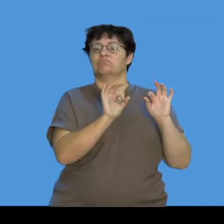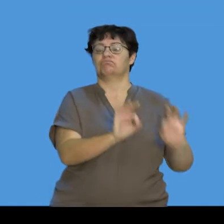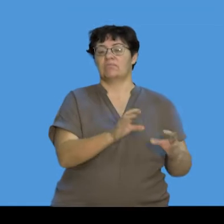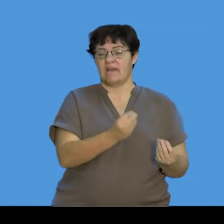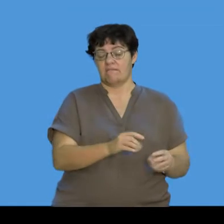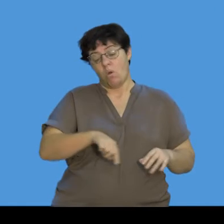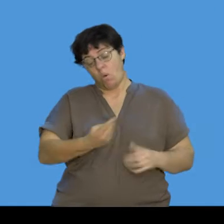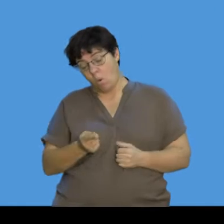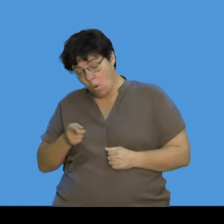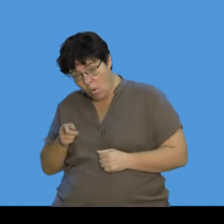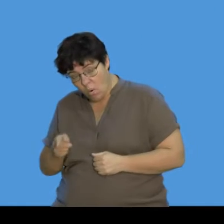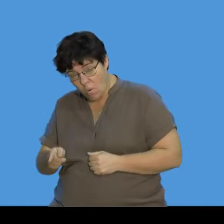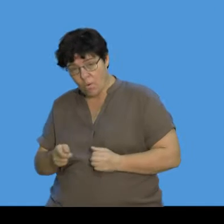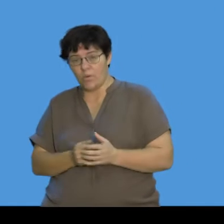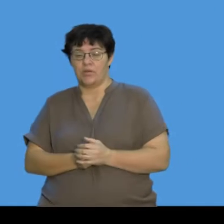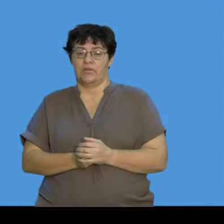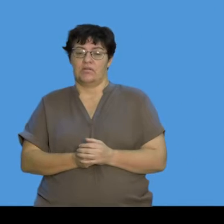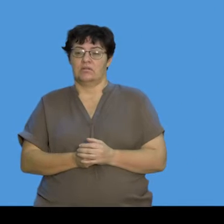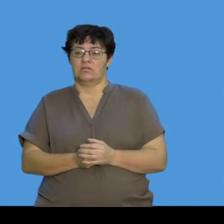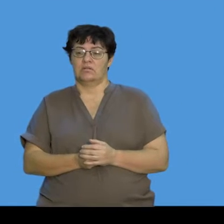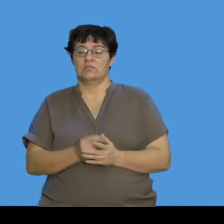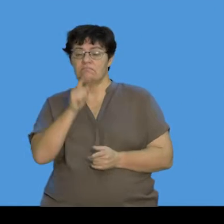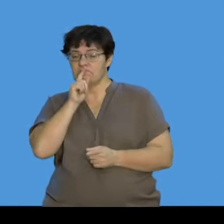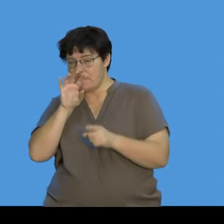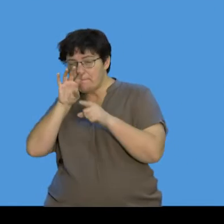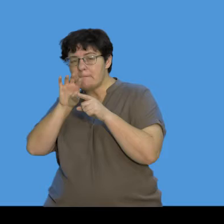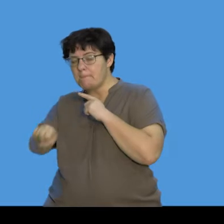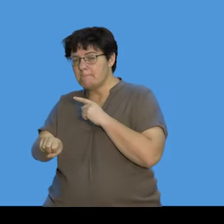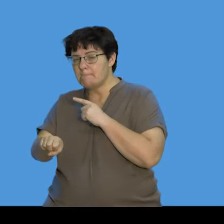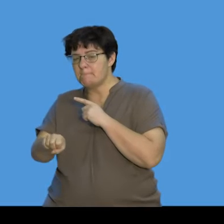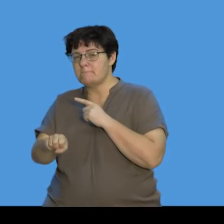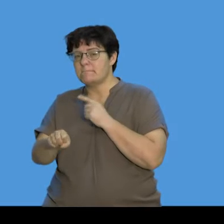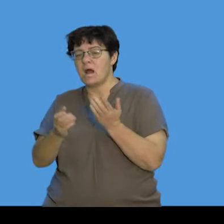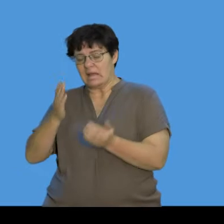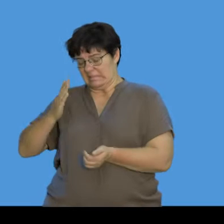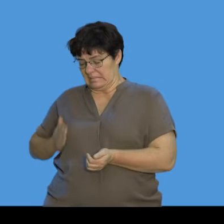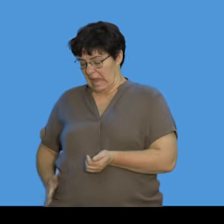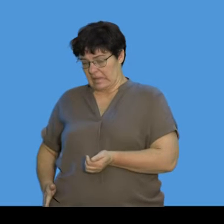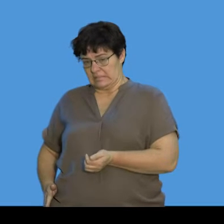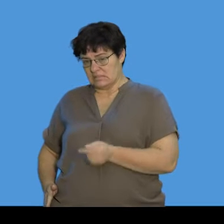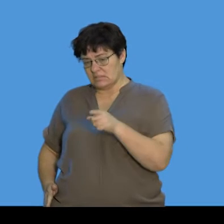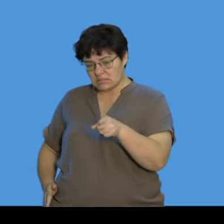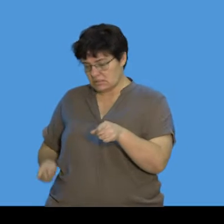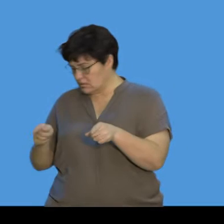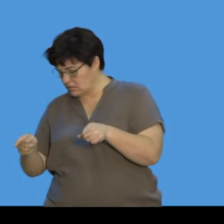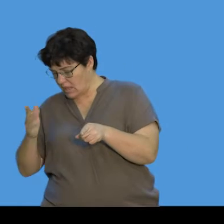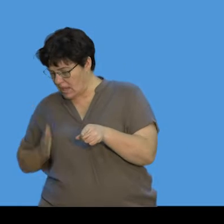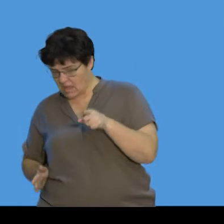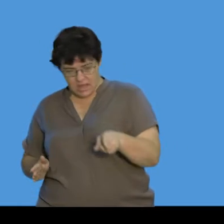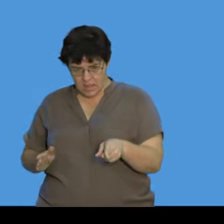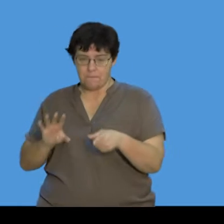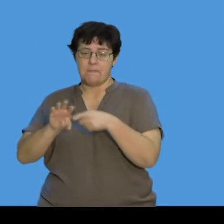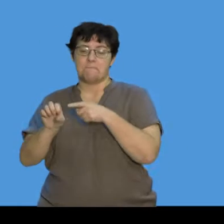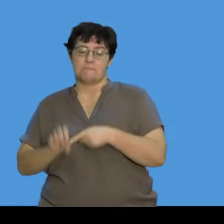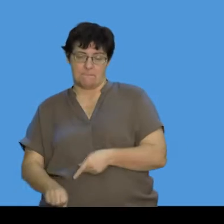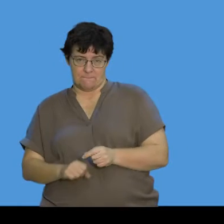or the other category will be to find the length of sides of similar triangles. And then these